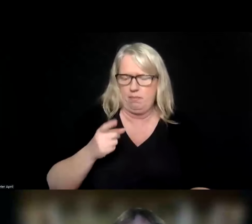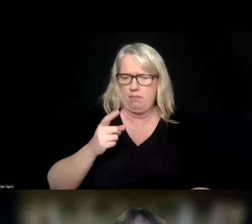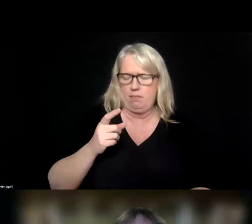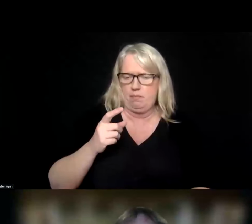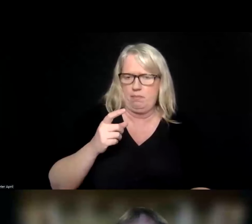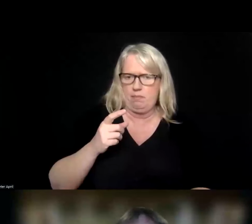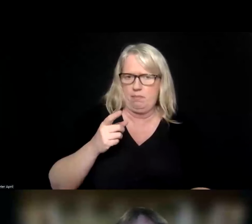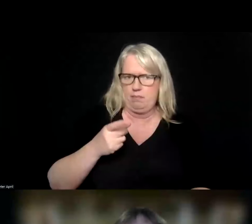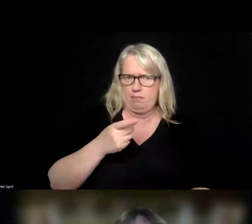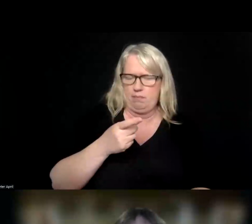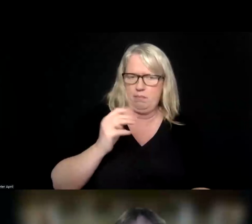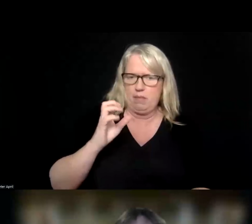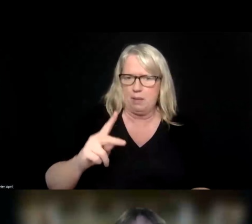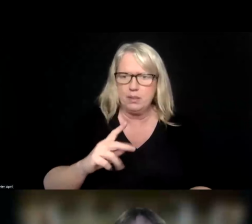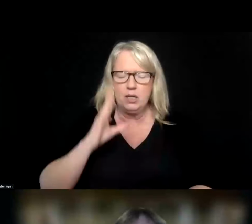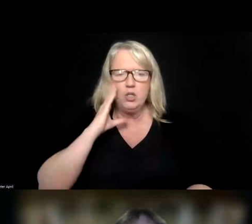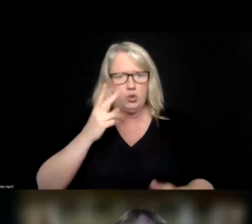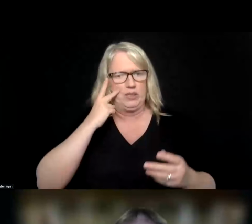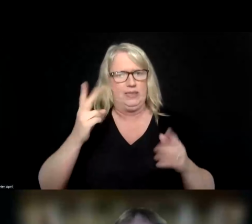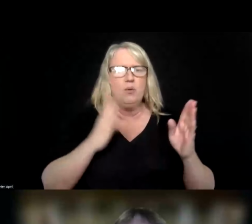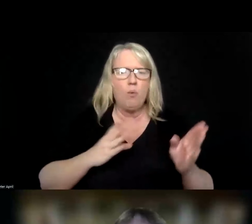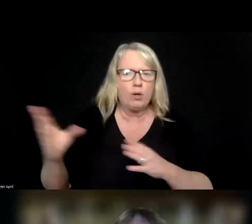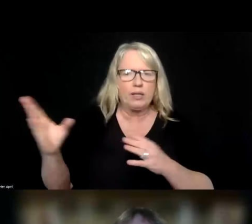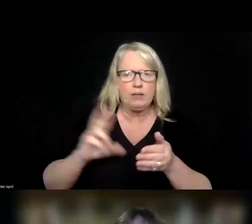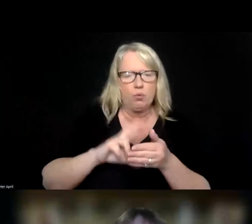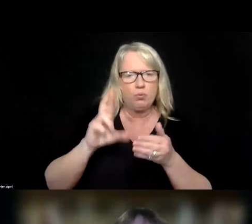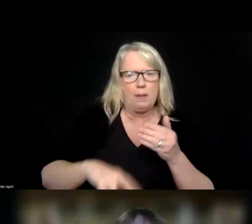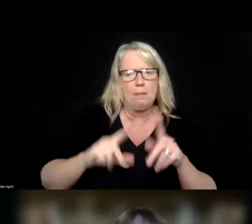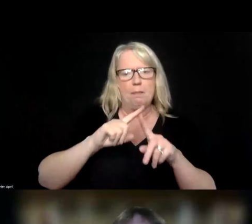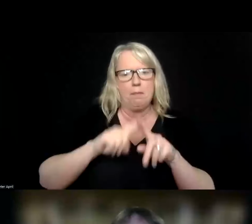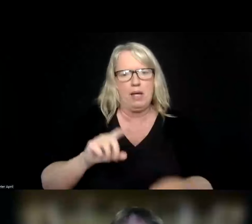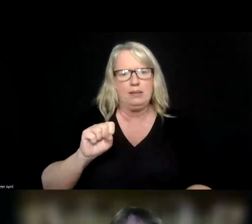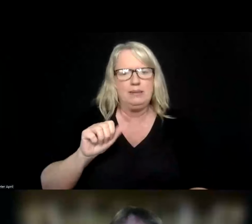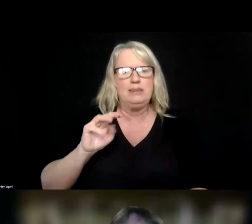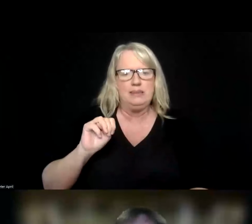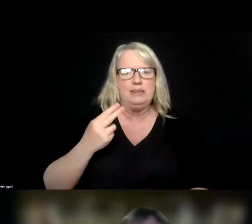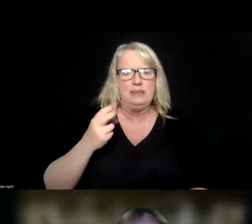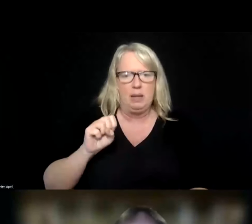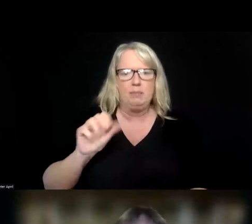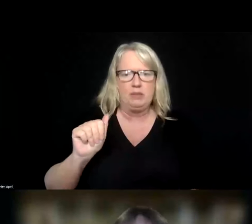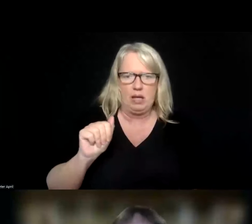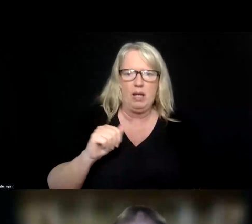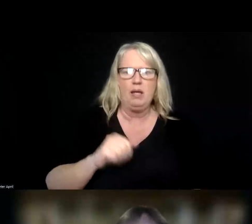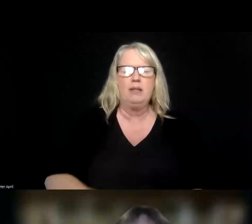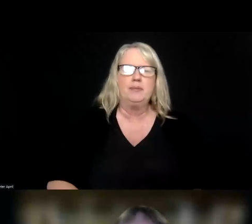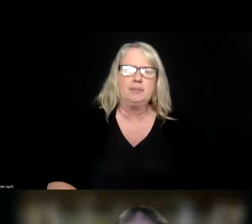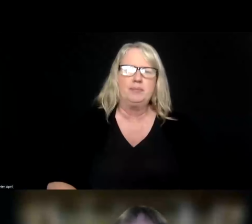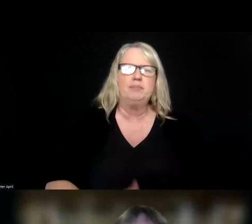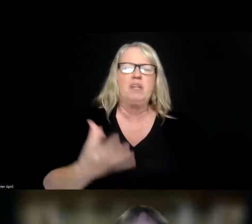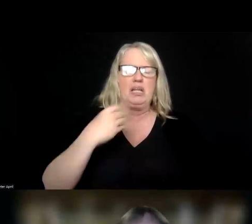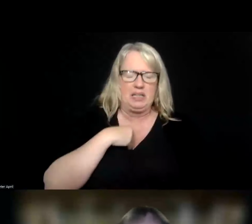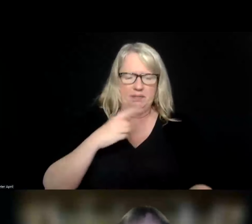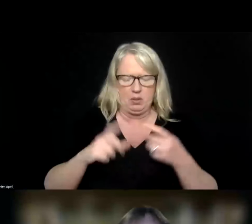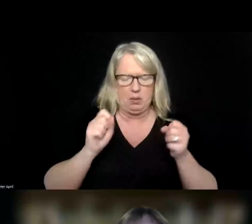we organized the results based on SAMHSA region. So gave us an opportunity to